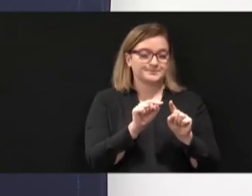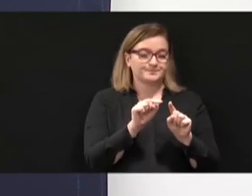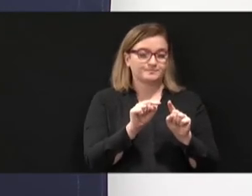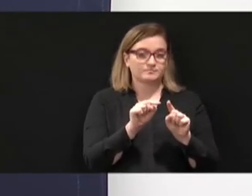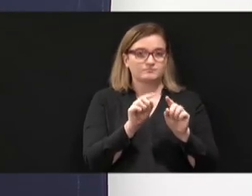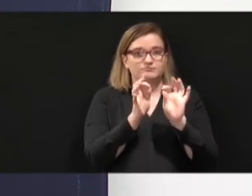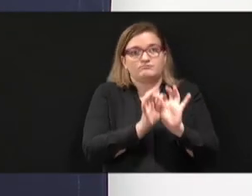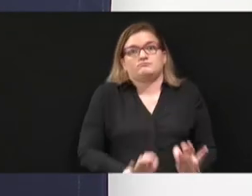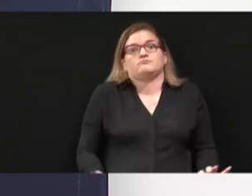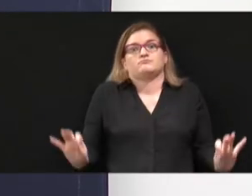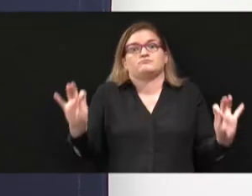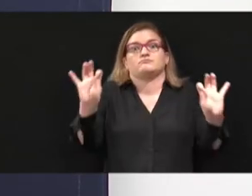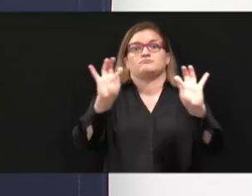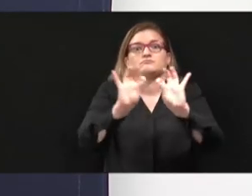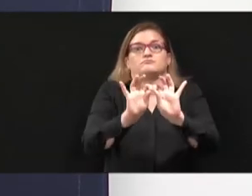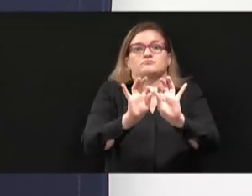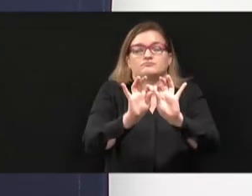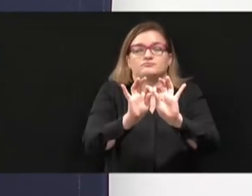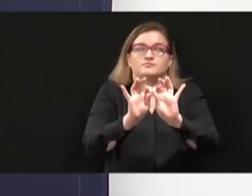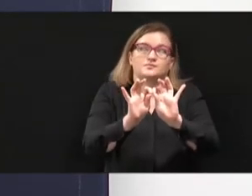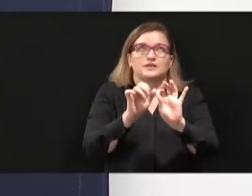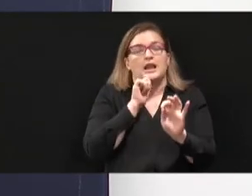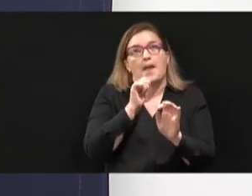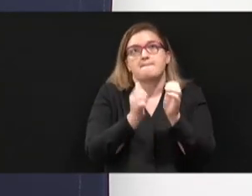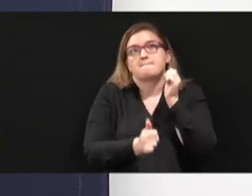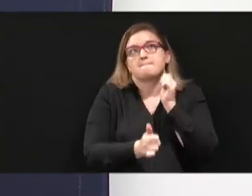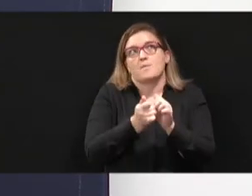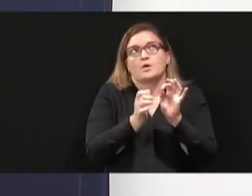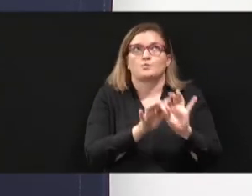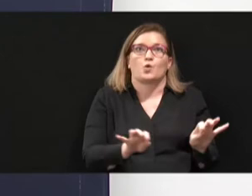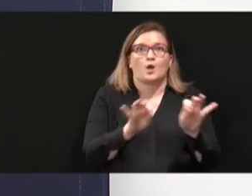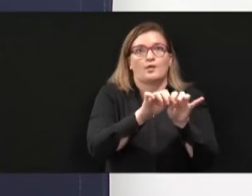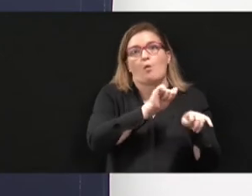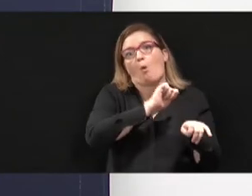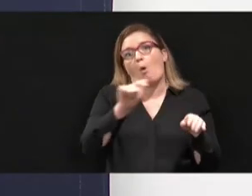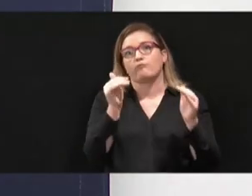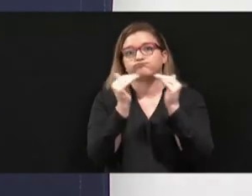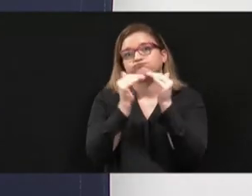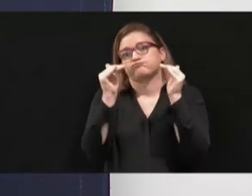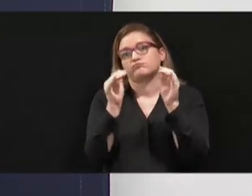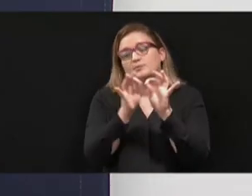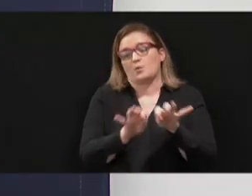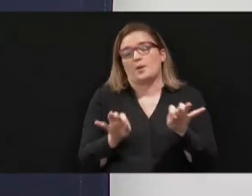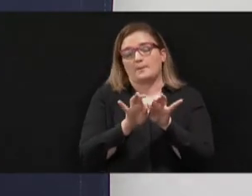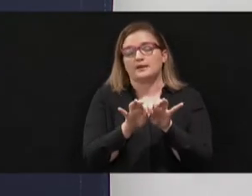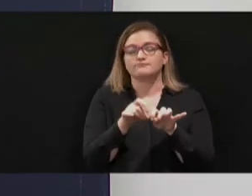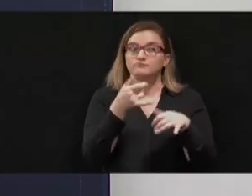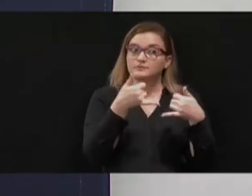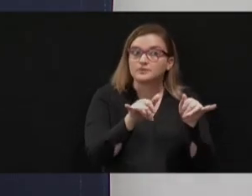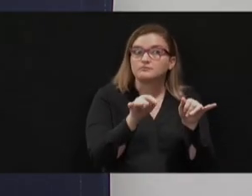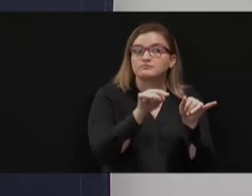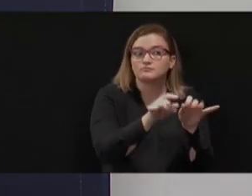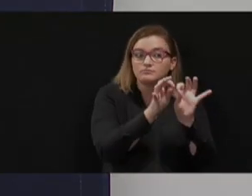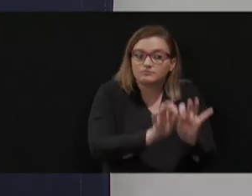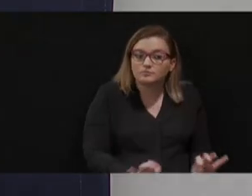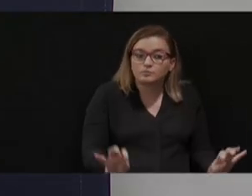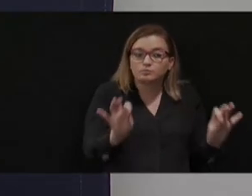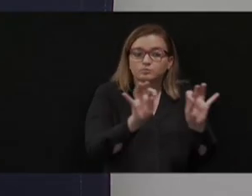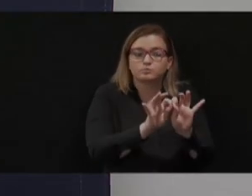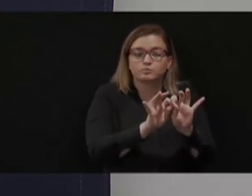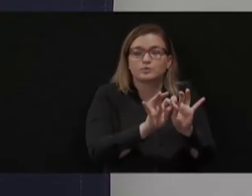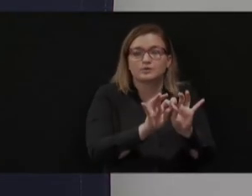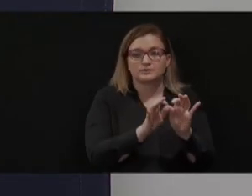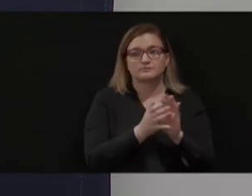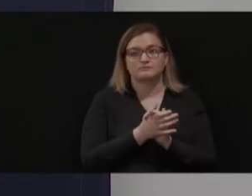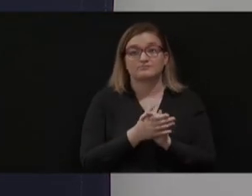the most important, well, I shouldn't say the most important, they're all important. But they're very important, and so we have